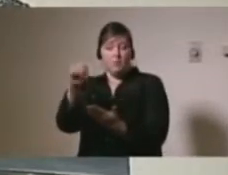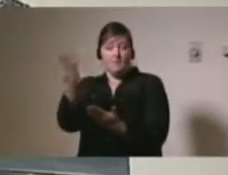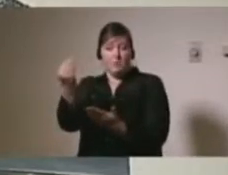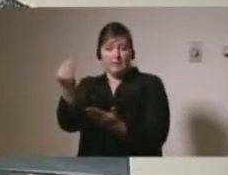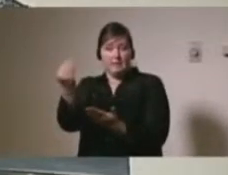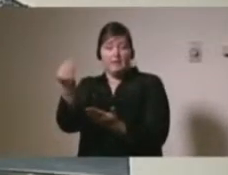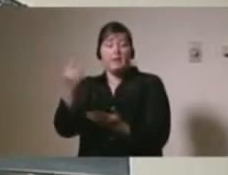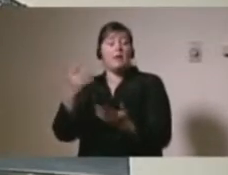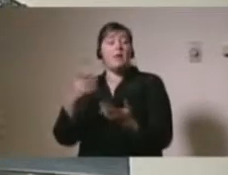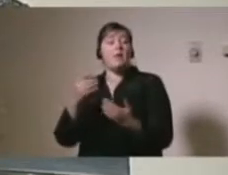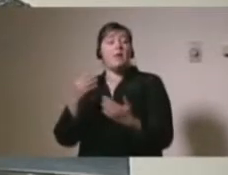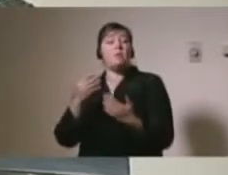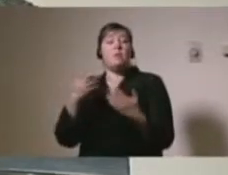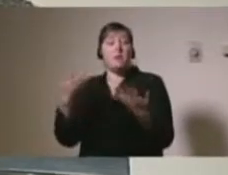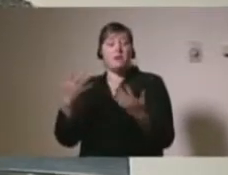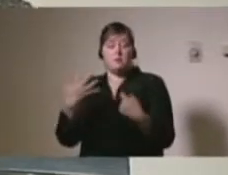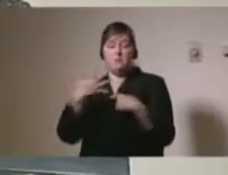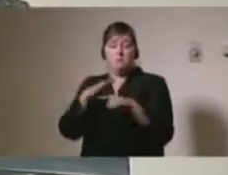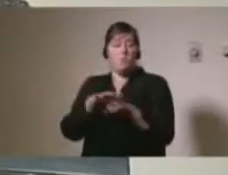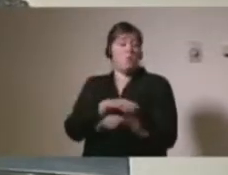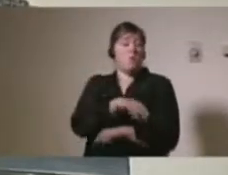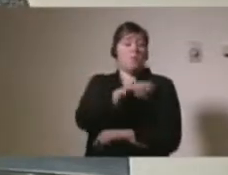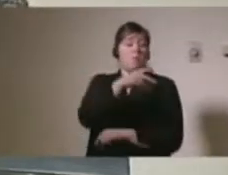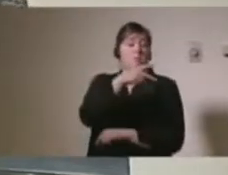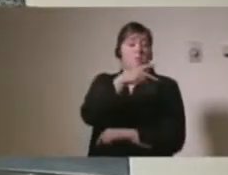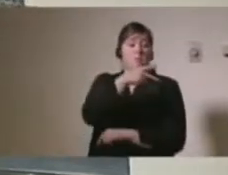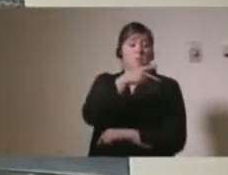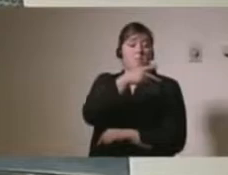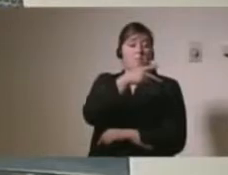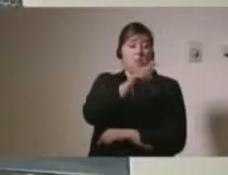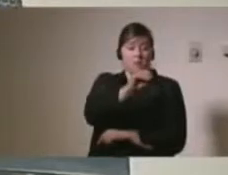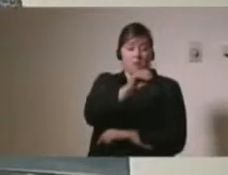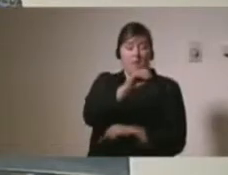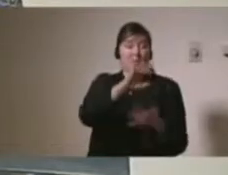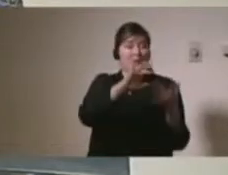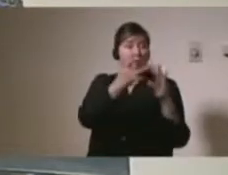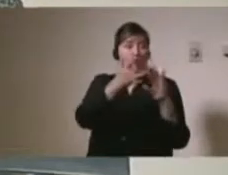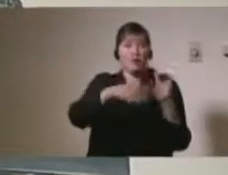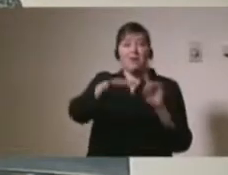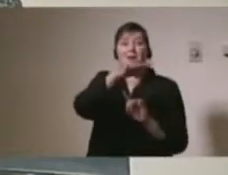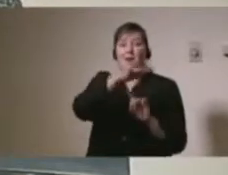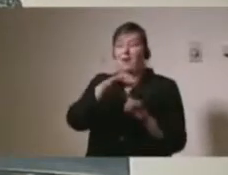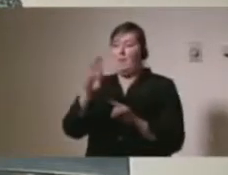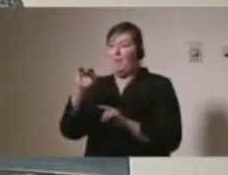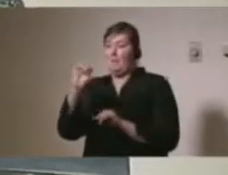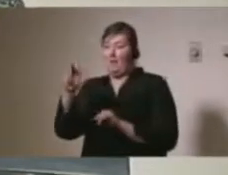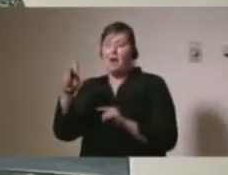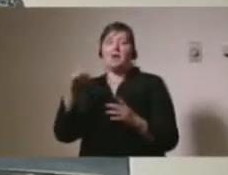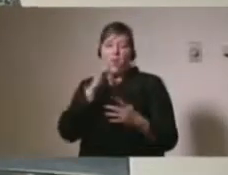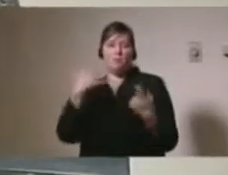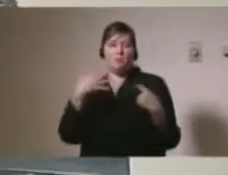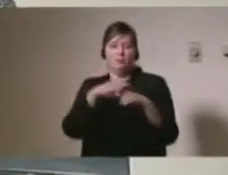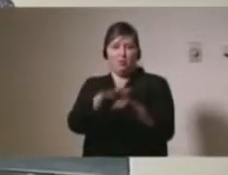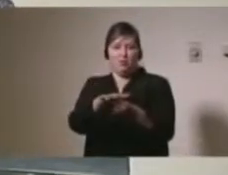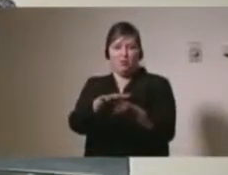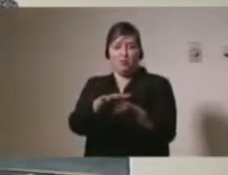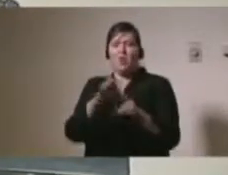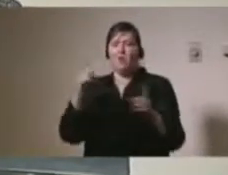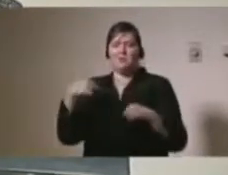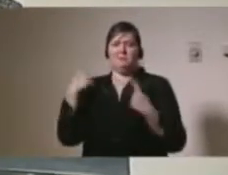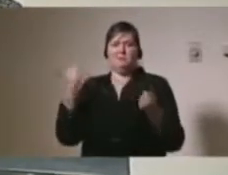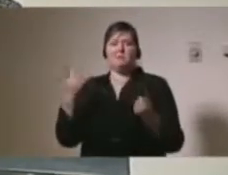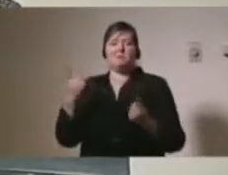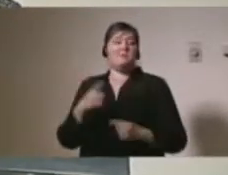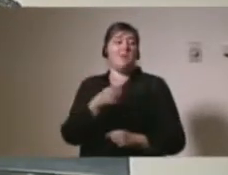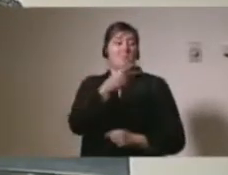of the bank and the postal outlet network. Up until now, the bank had their own